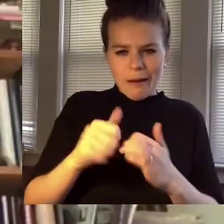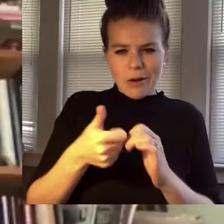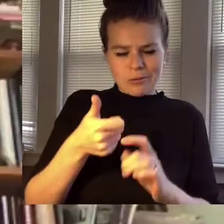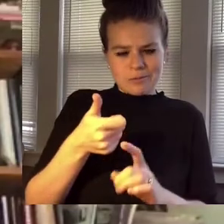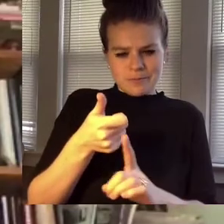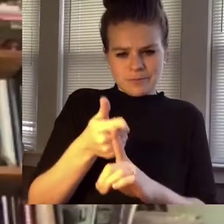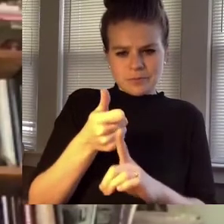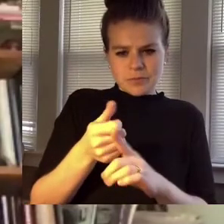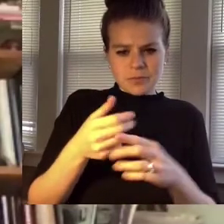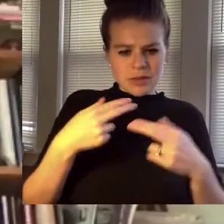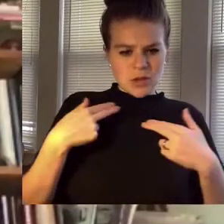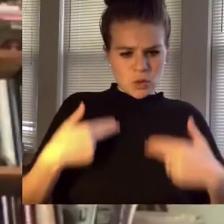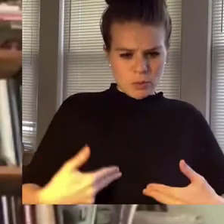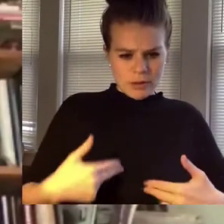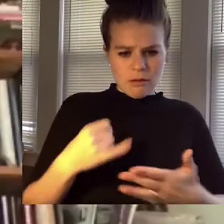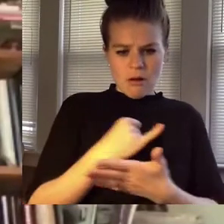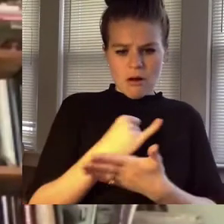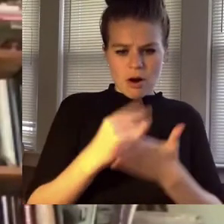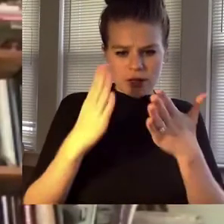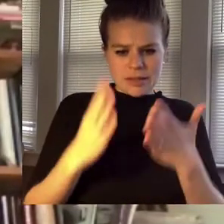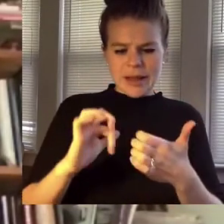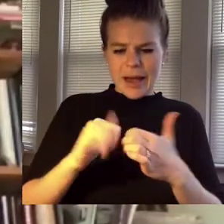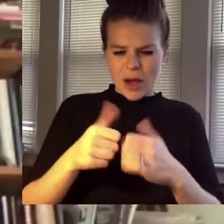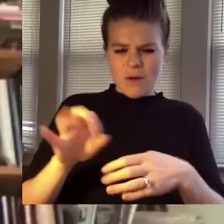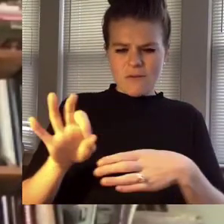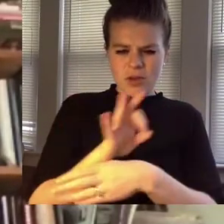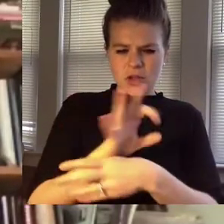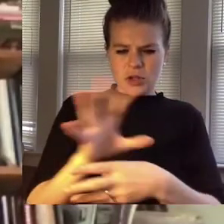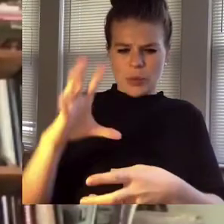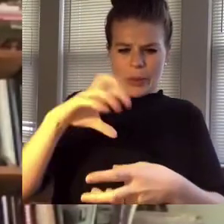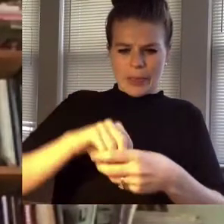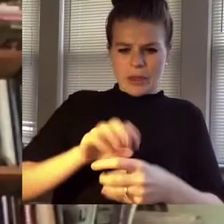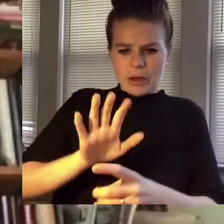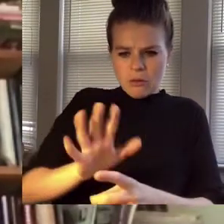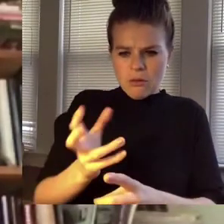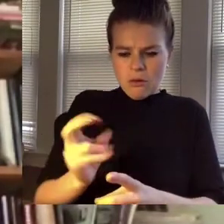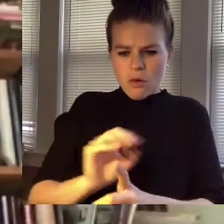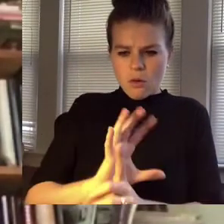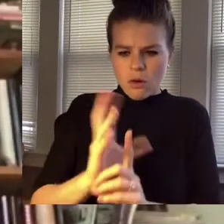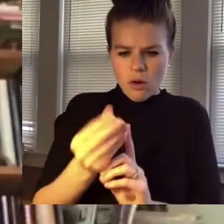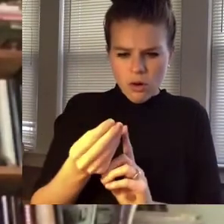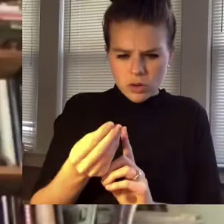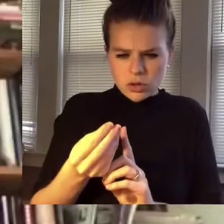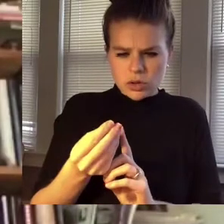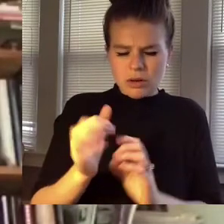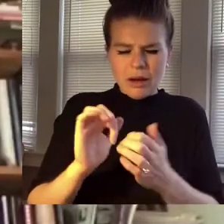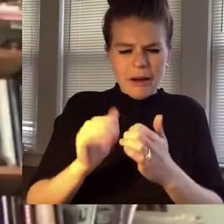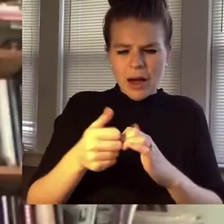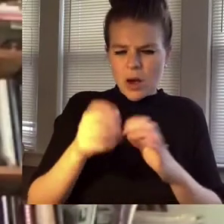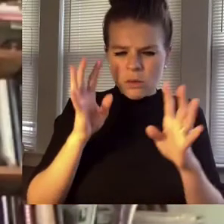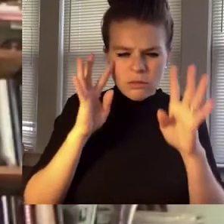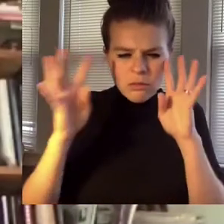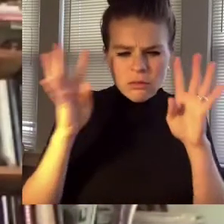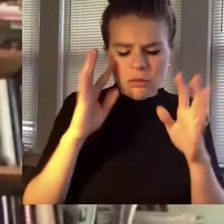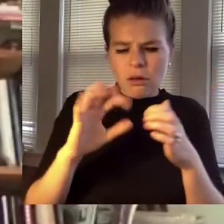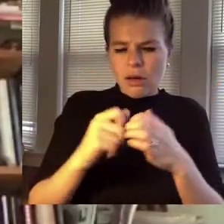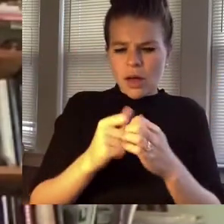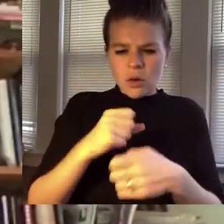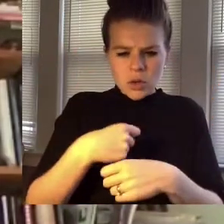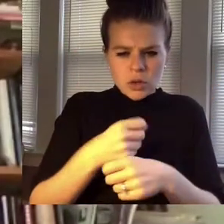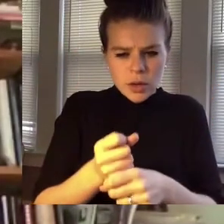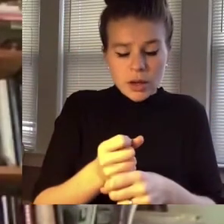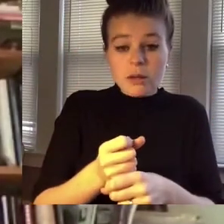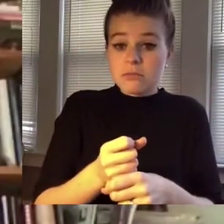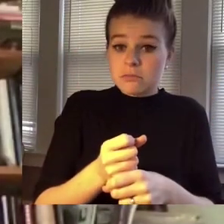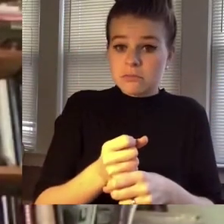frankly, function within their own culture and create? And so I can take from Hopkins, even if I